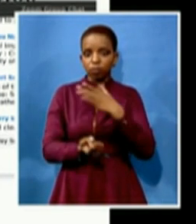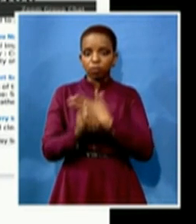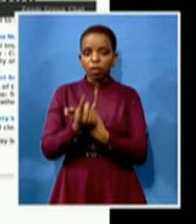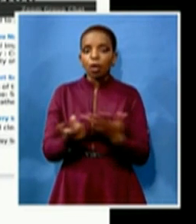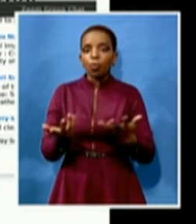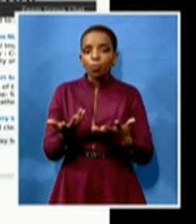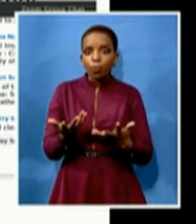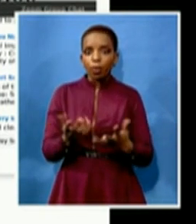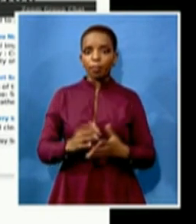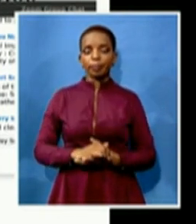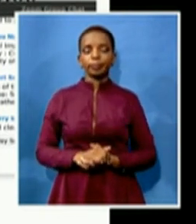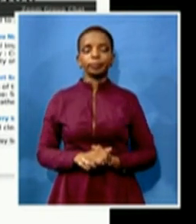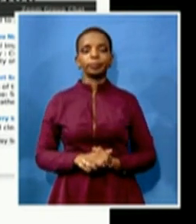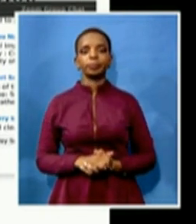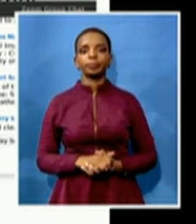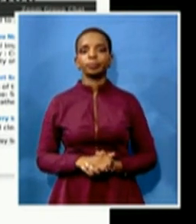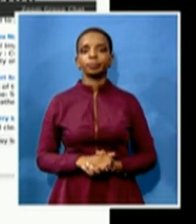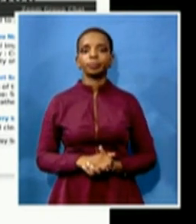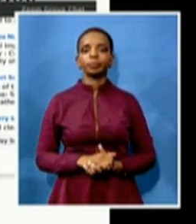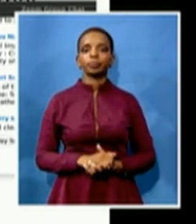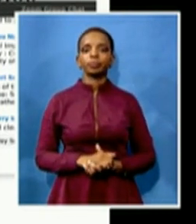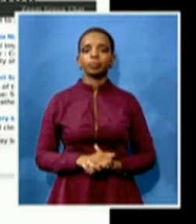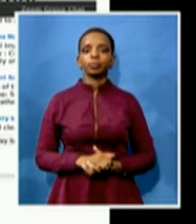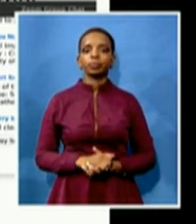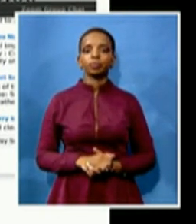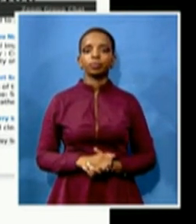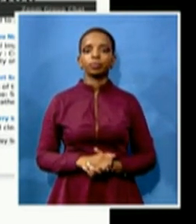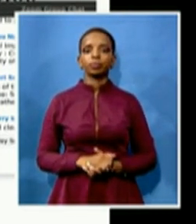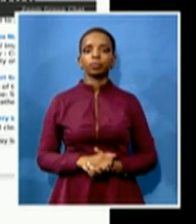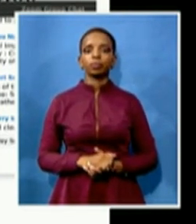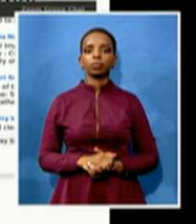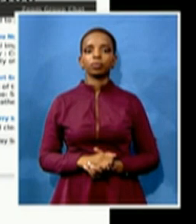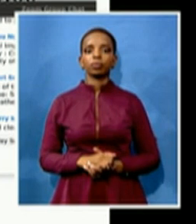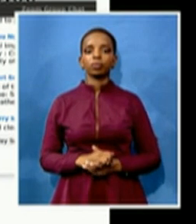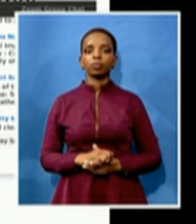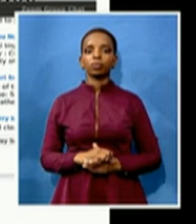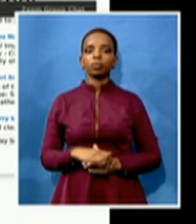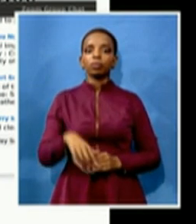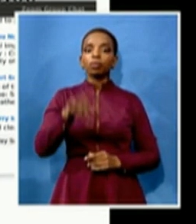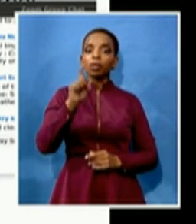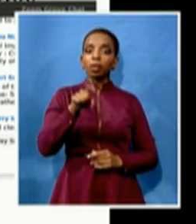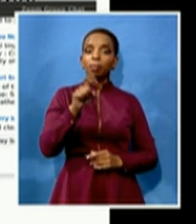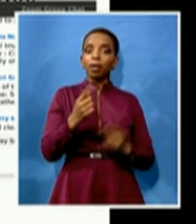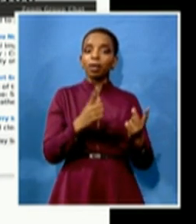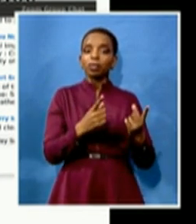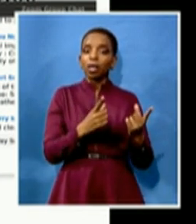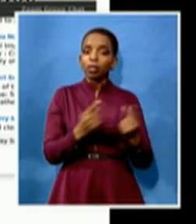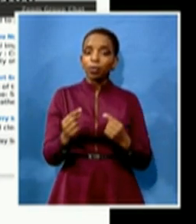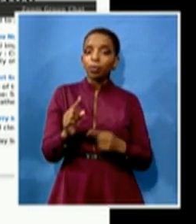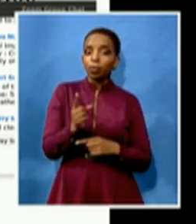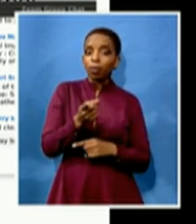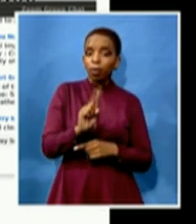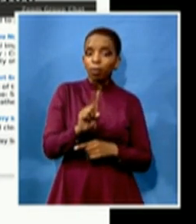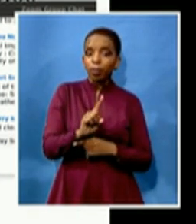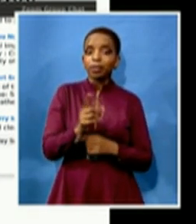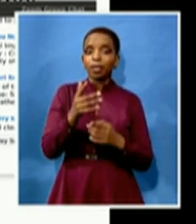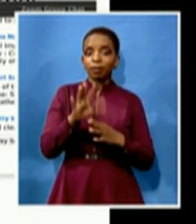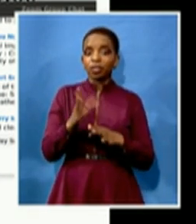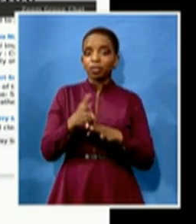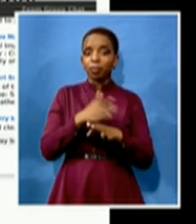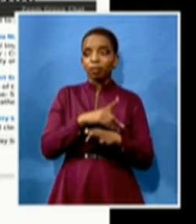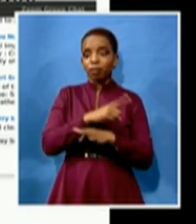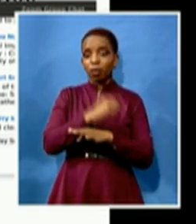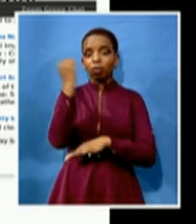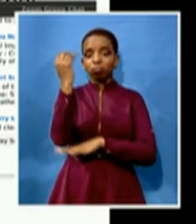So what we need to do, and Co-Pierre has demonstrated one version of a spatial model, which is to use